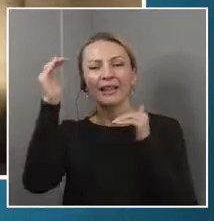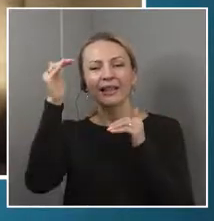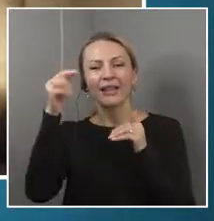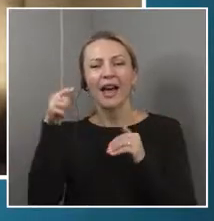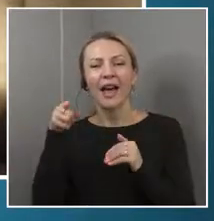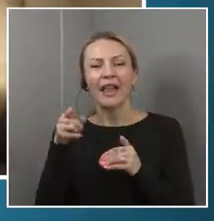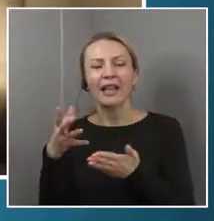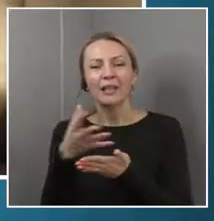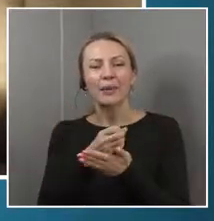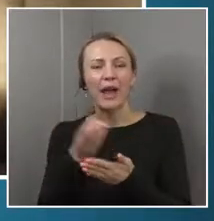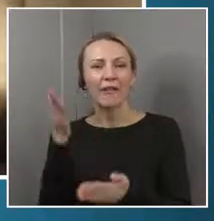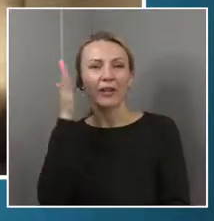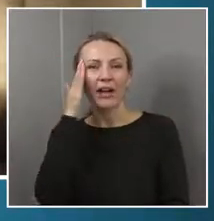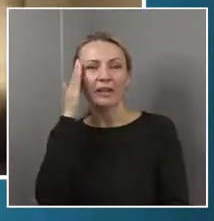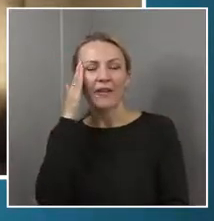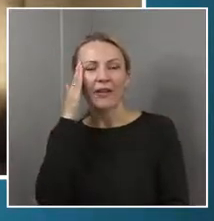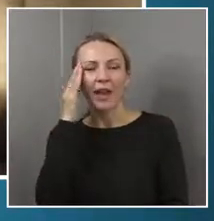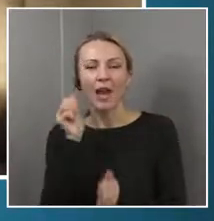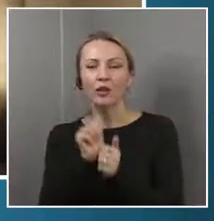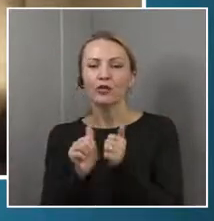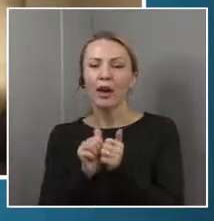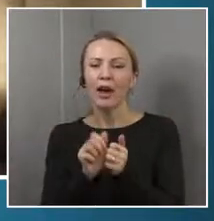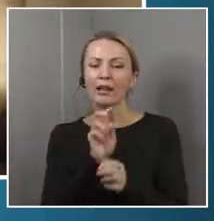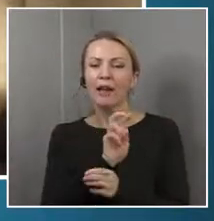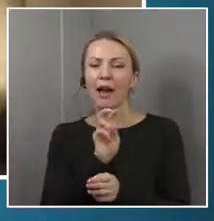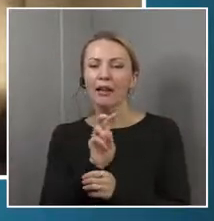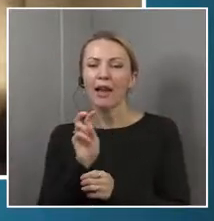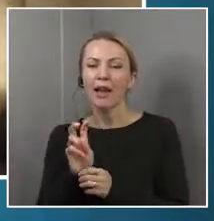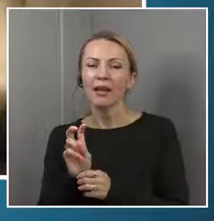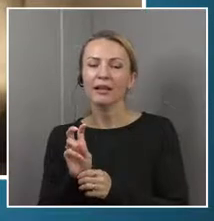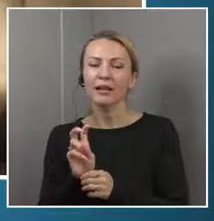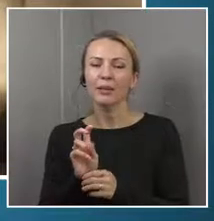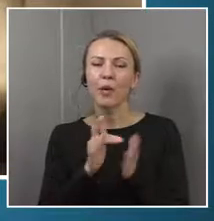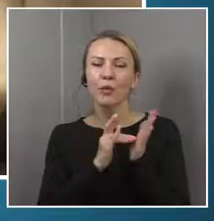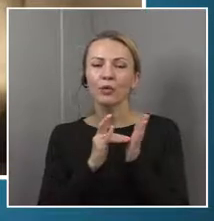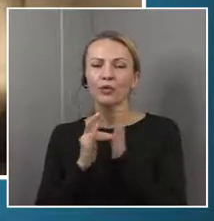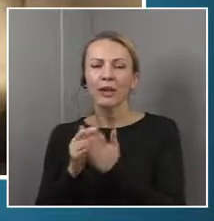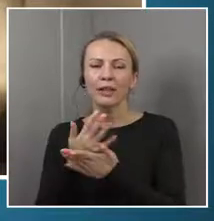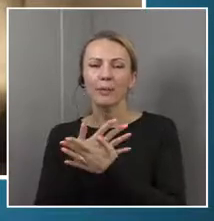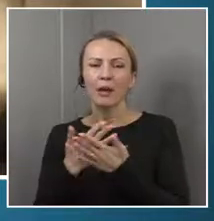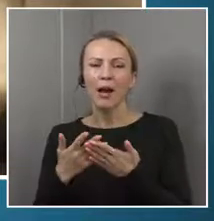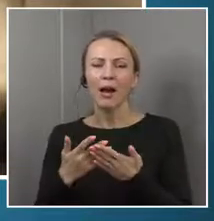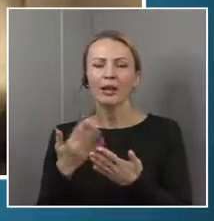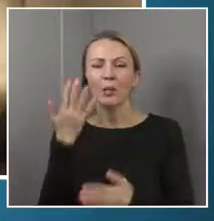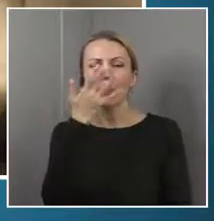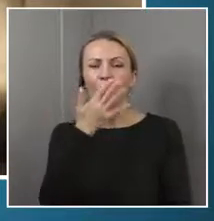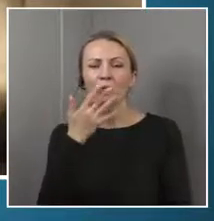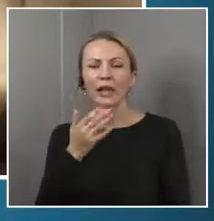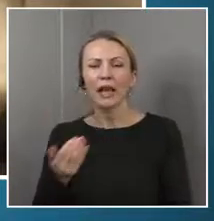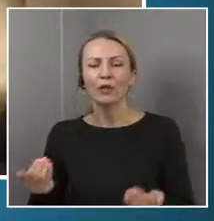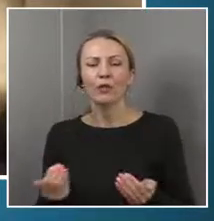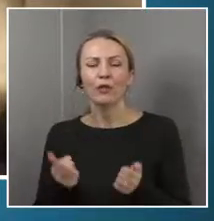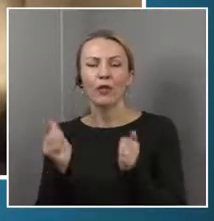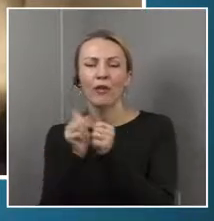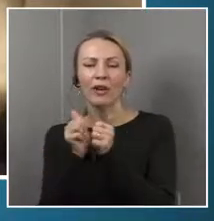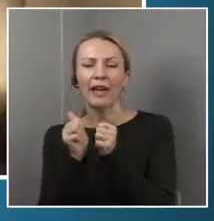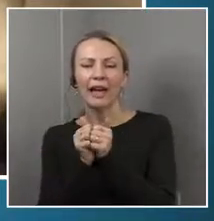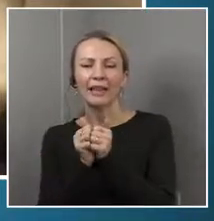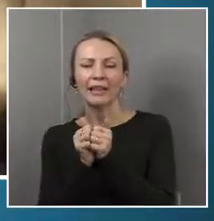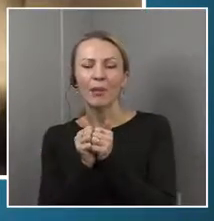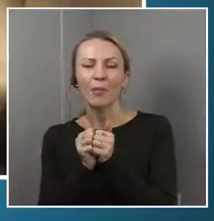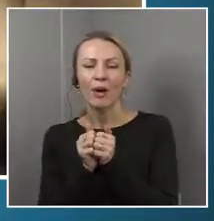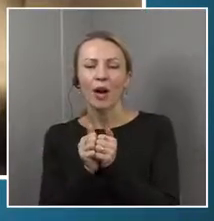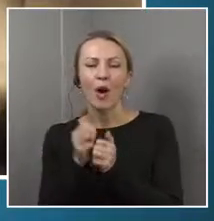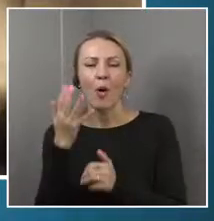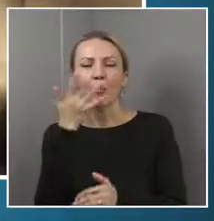the museums regularly. I'm right across the street from the Metropolitan Museum. So in a way, my collection is